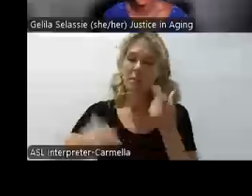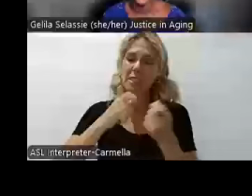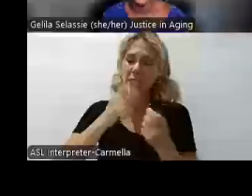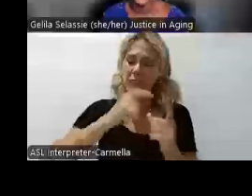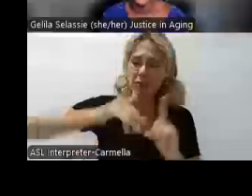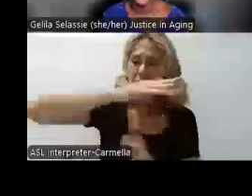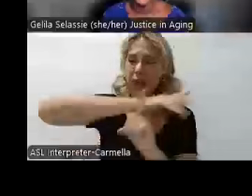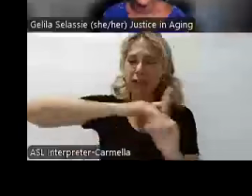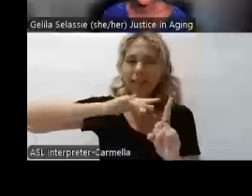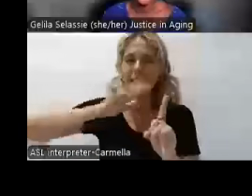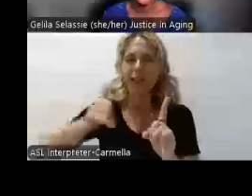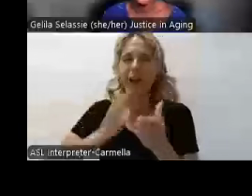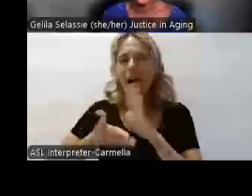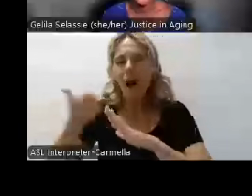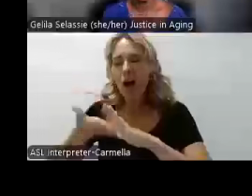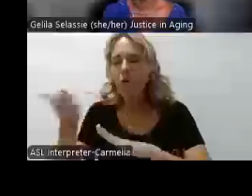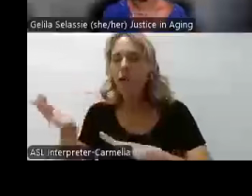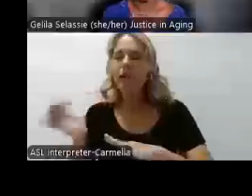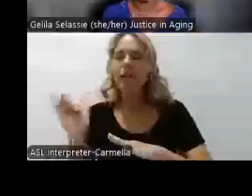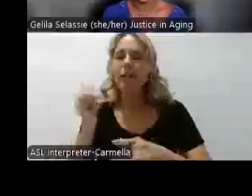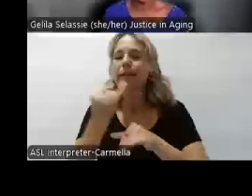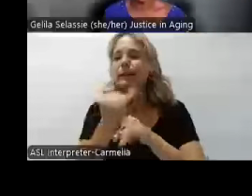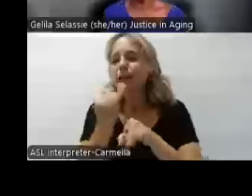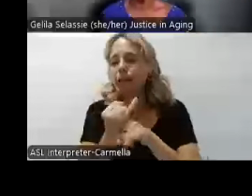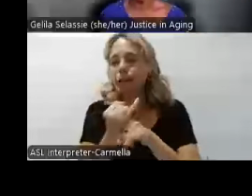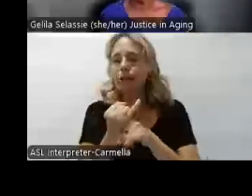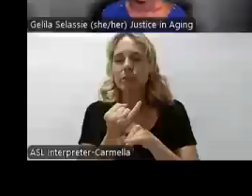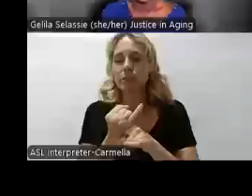that operated like a institution, right?